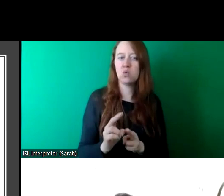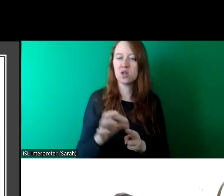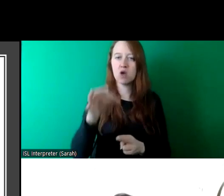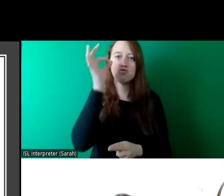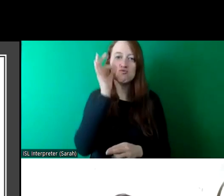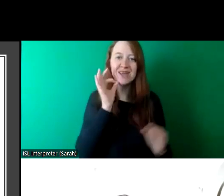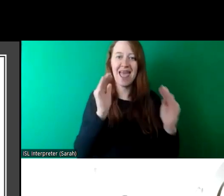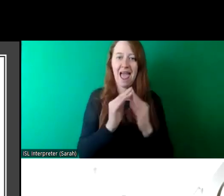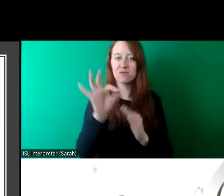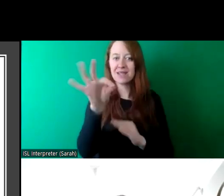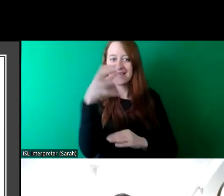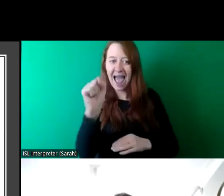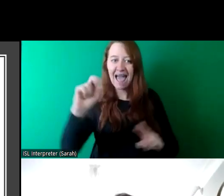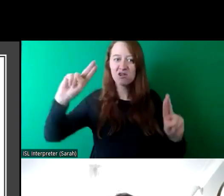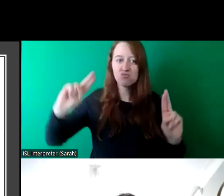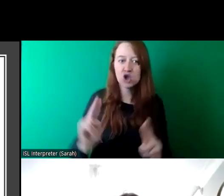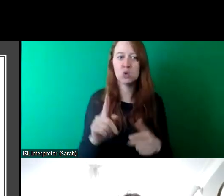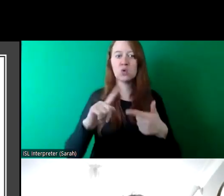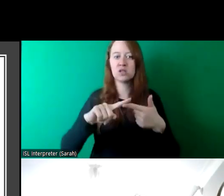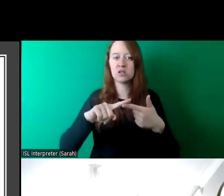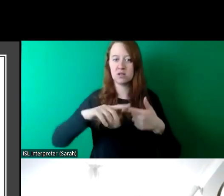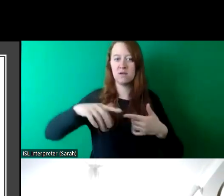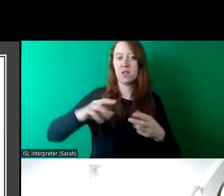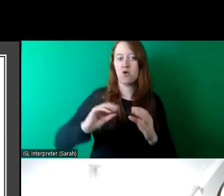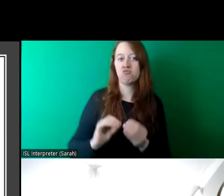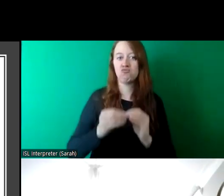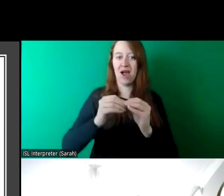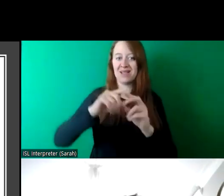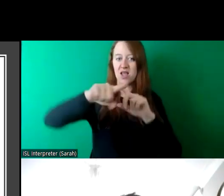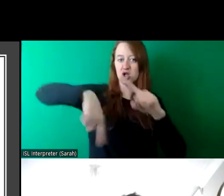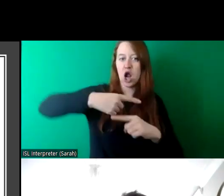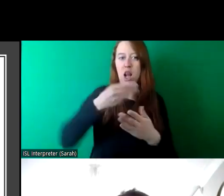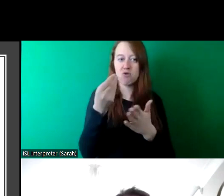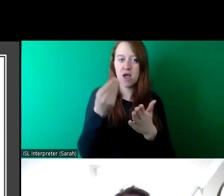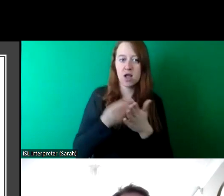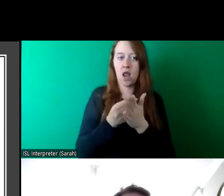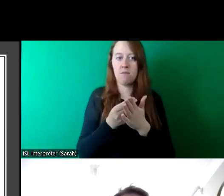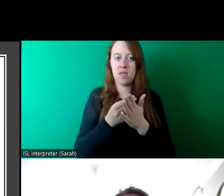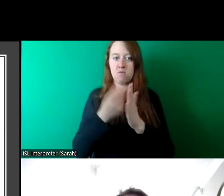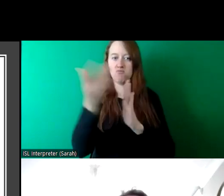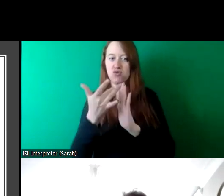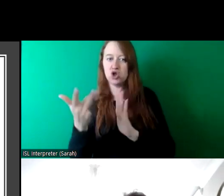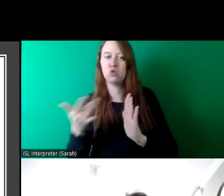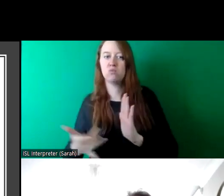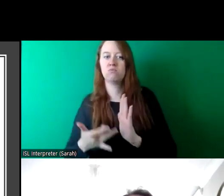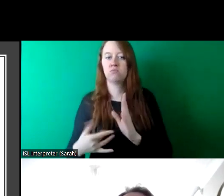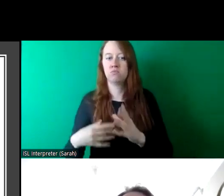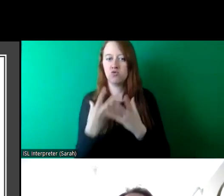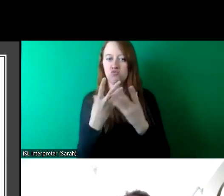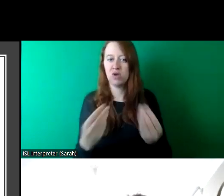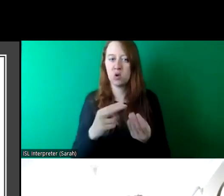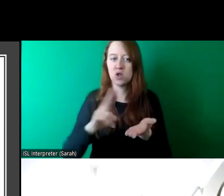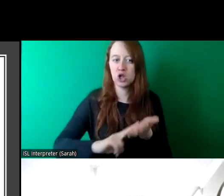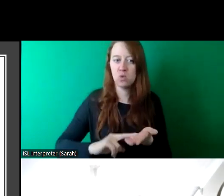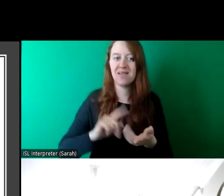from resource use by the provision of a circular economy and restore the biodiversity in nature, and then a just